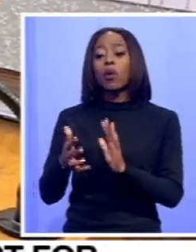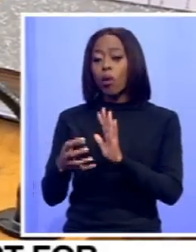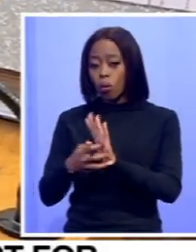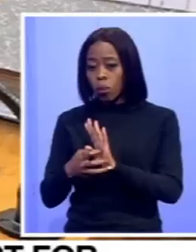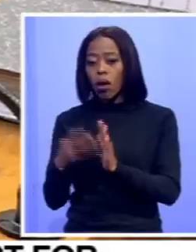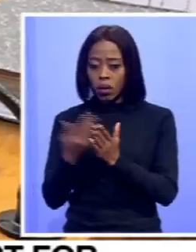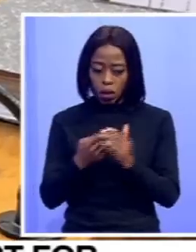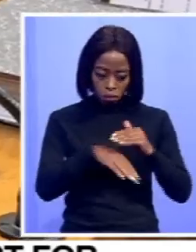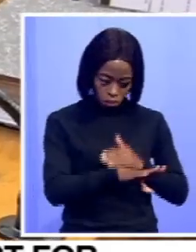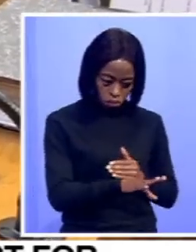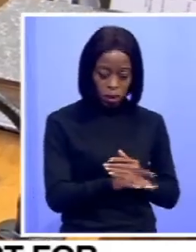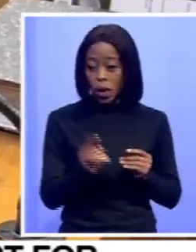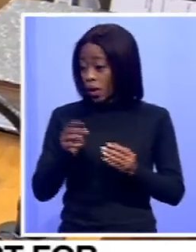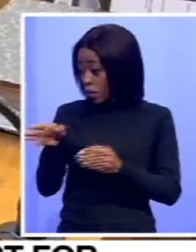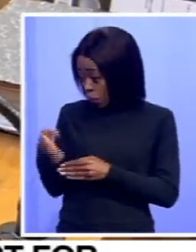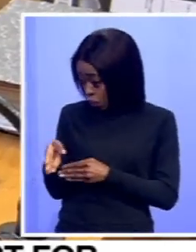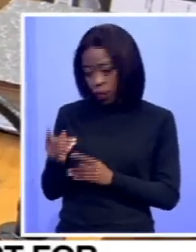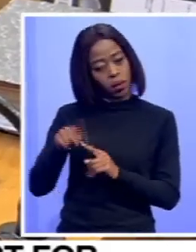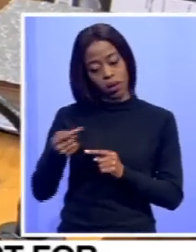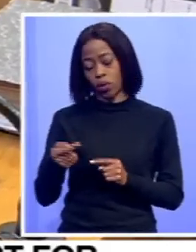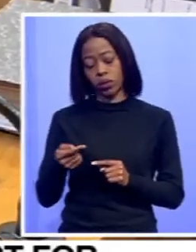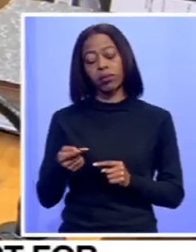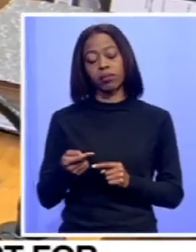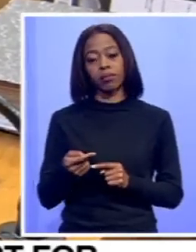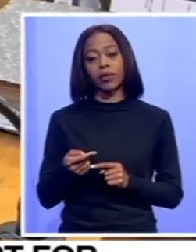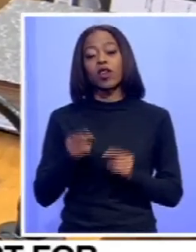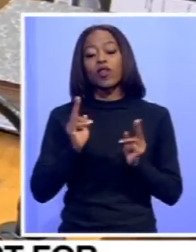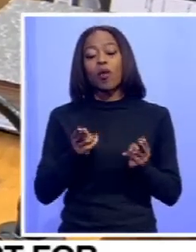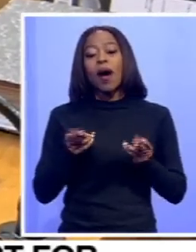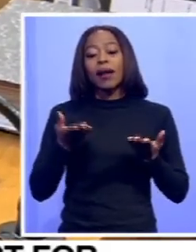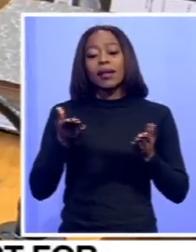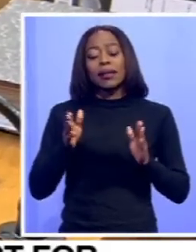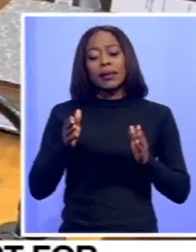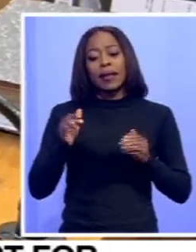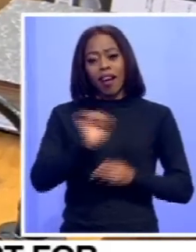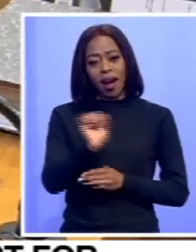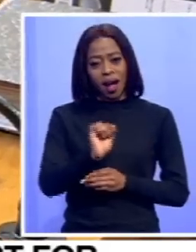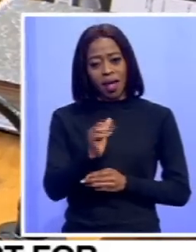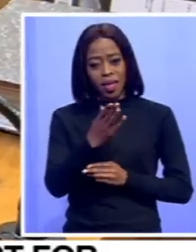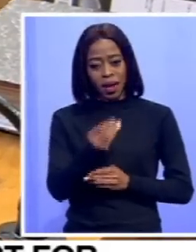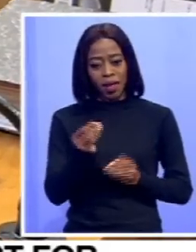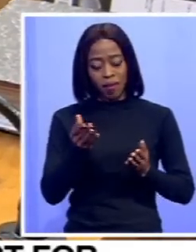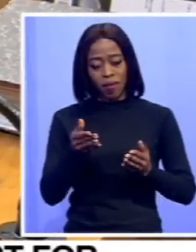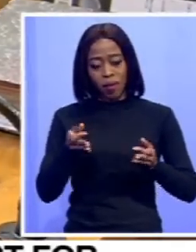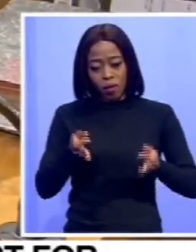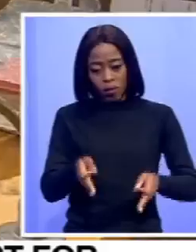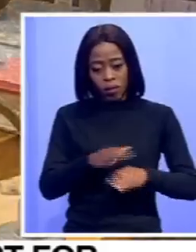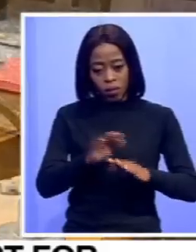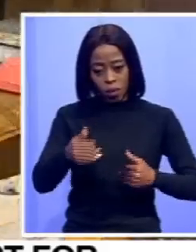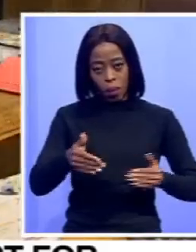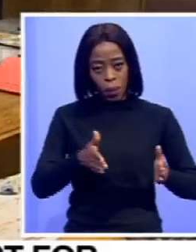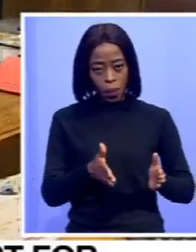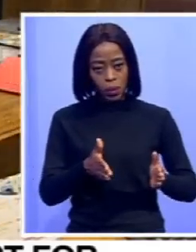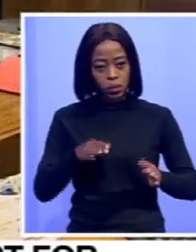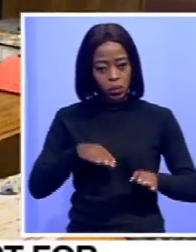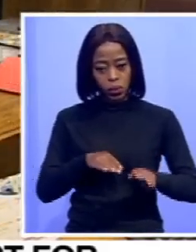not. Sub 20, usually the hearse is at the back of the convoy, but in this instance he had seen on the video footage that the hearse was